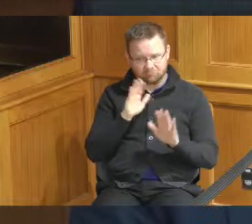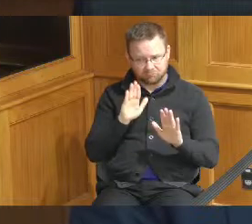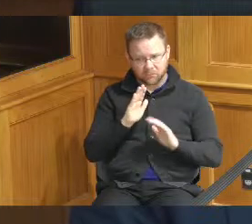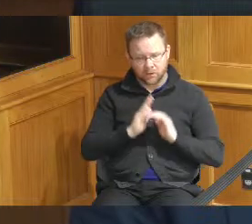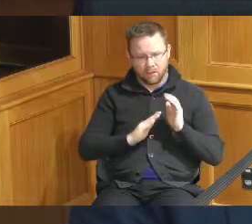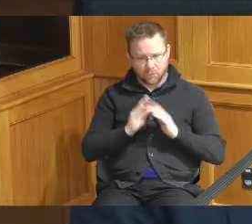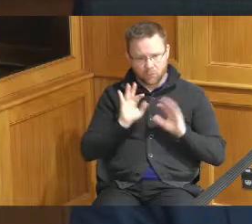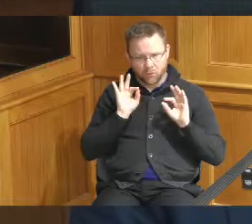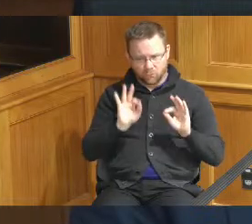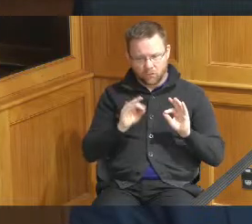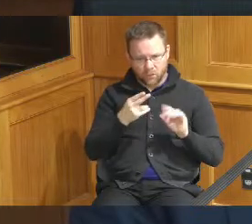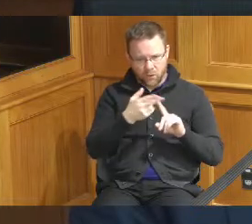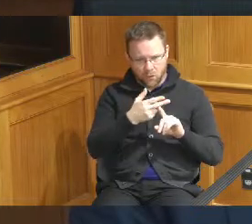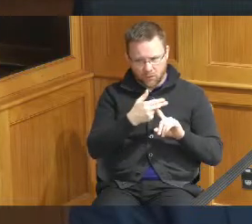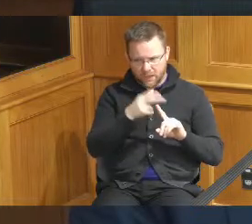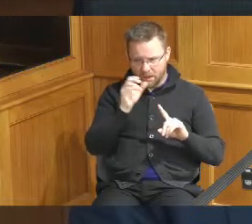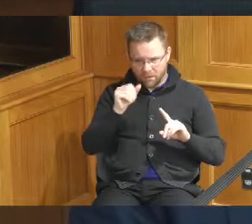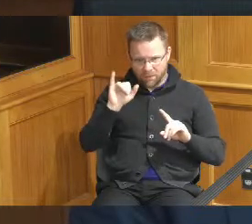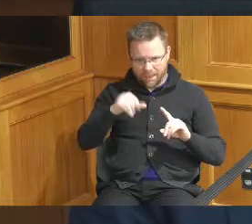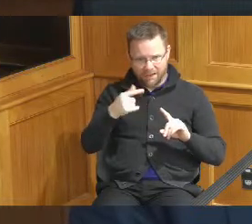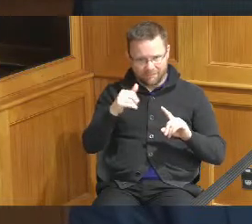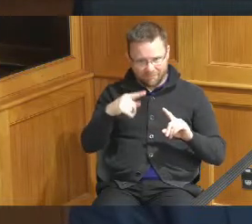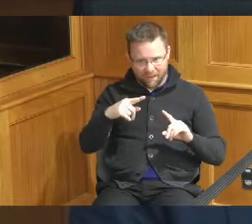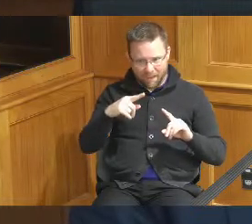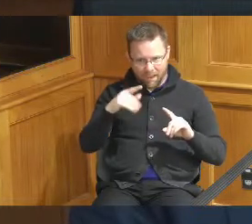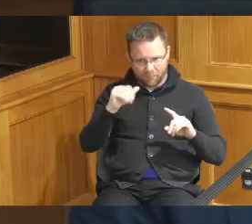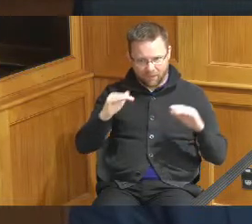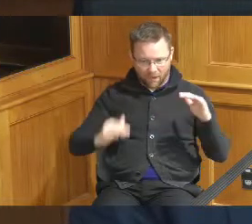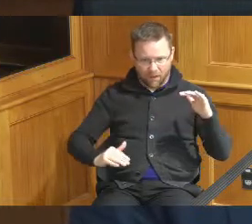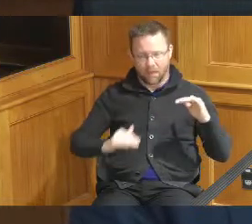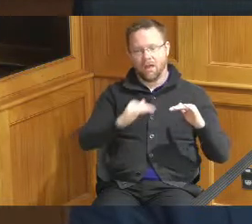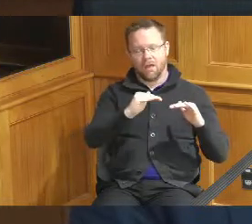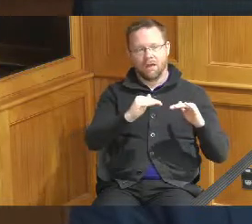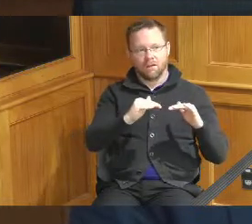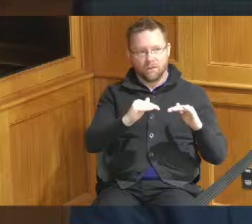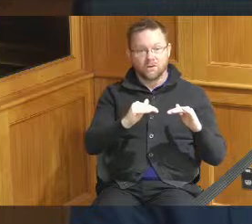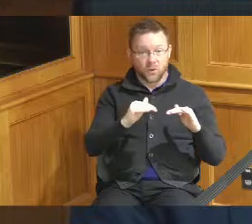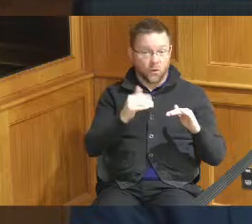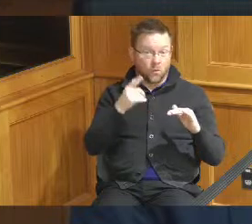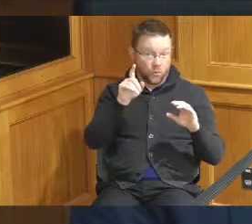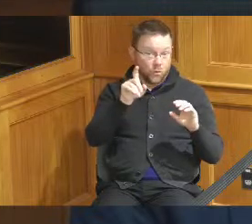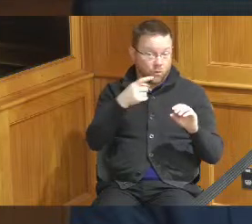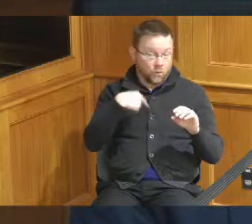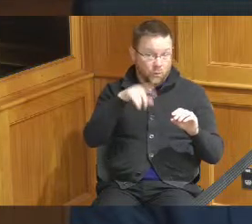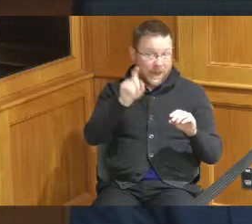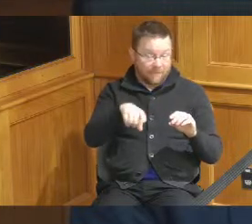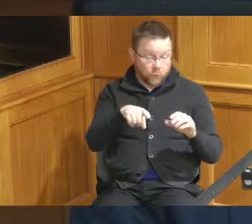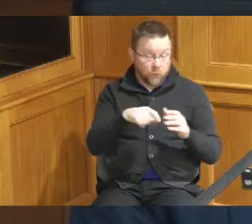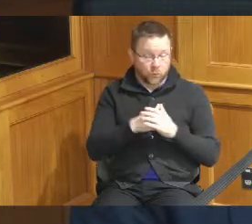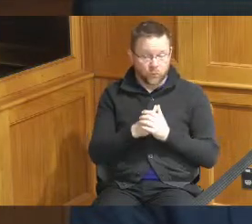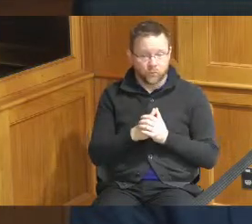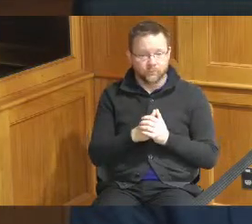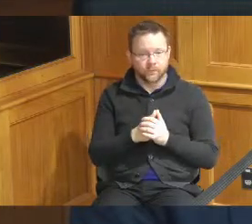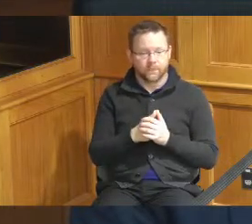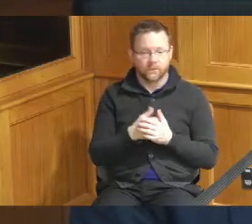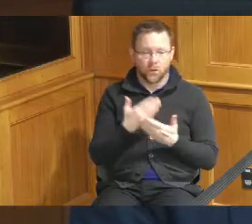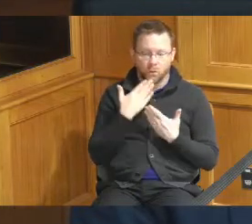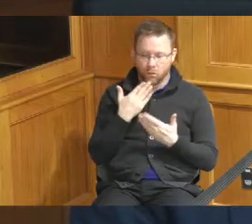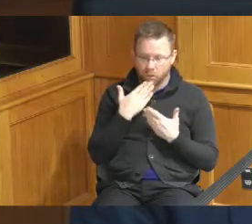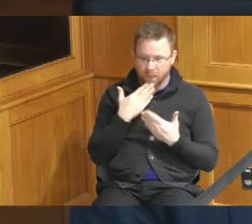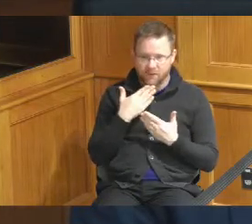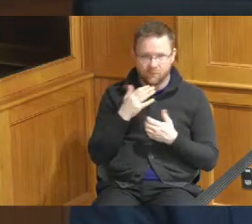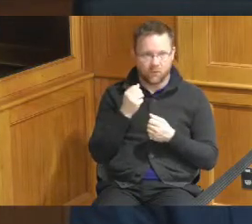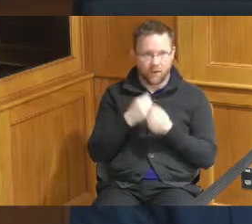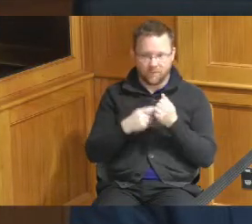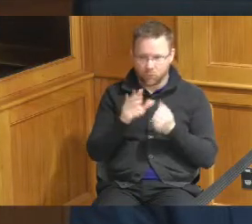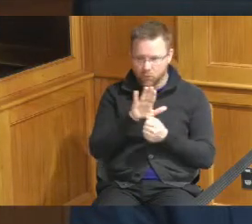the gap on the hotel side of this project, and that's the only way this works. And so I just want to express my gratitude for all the work that's been